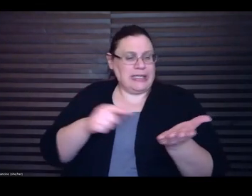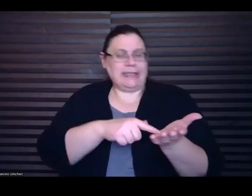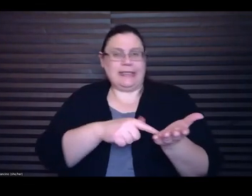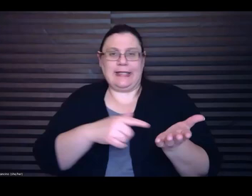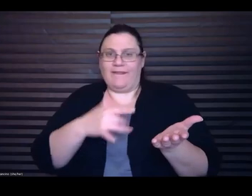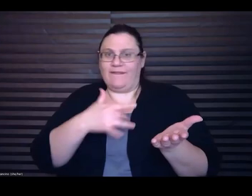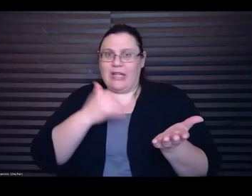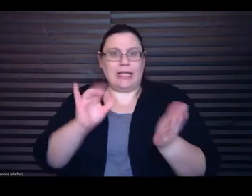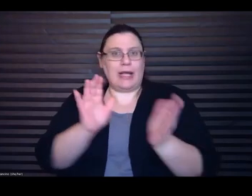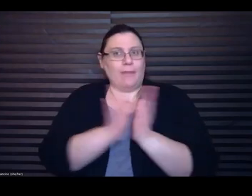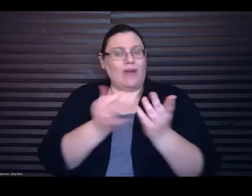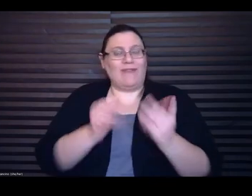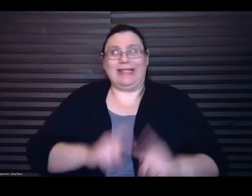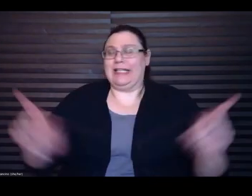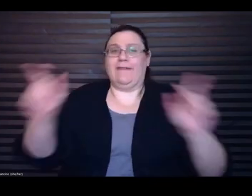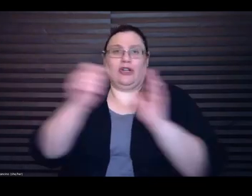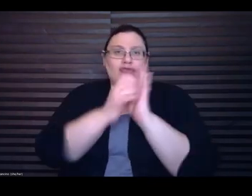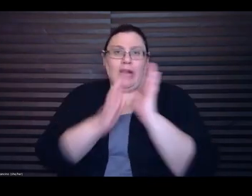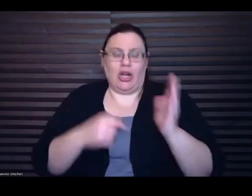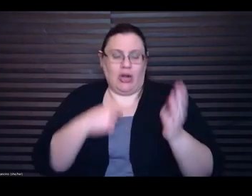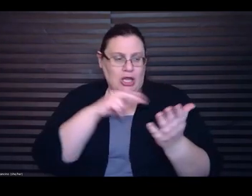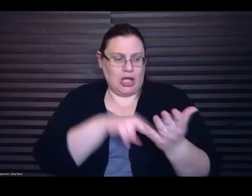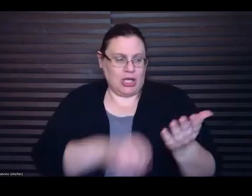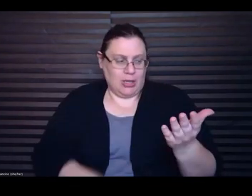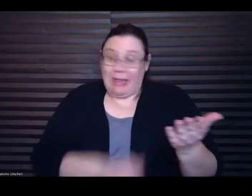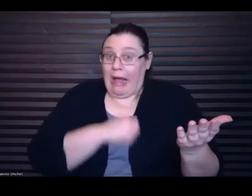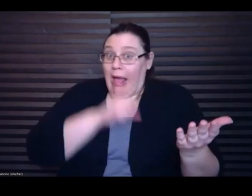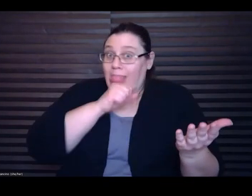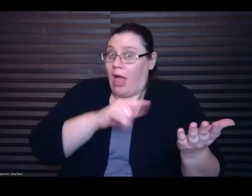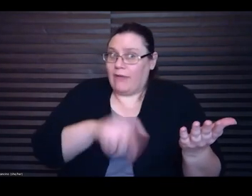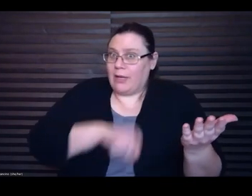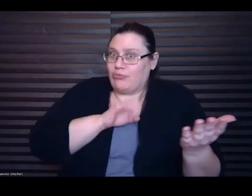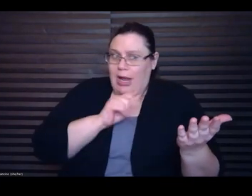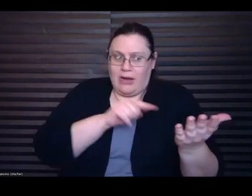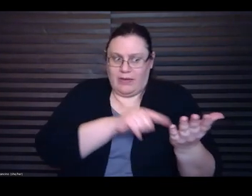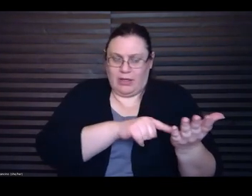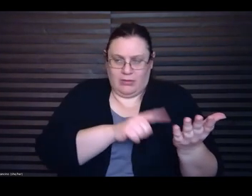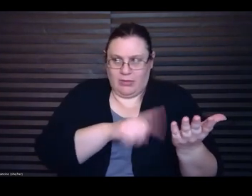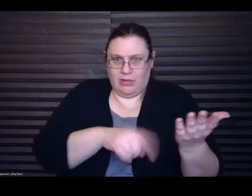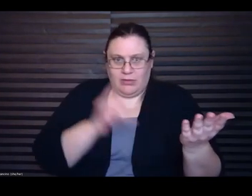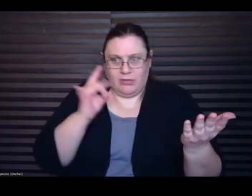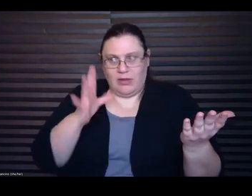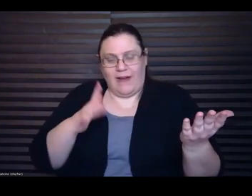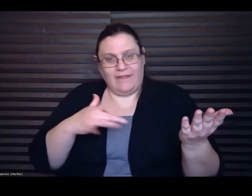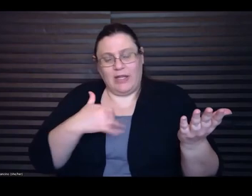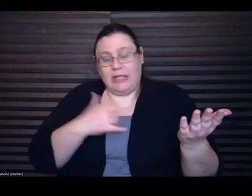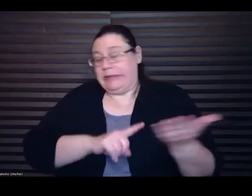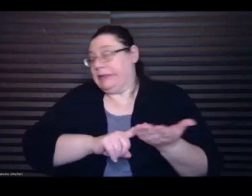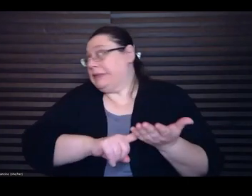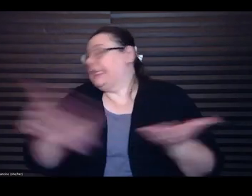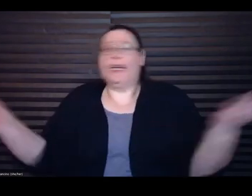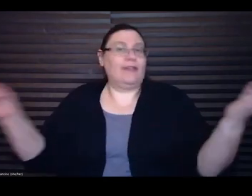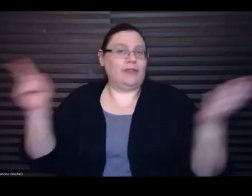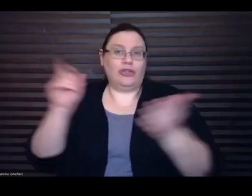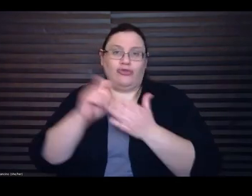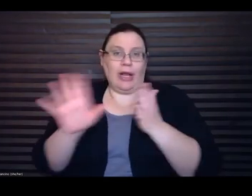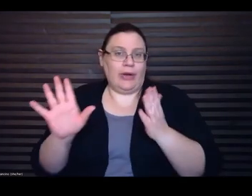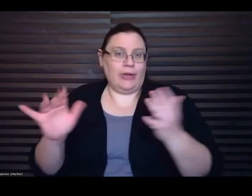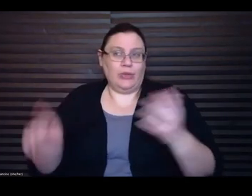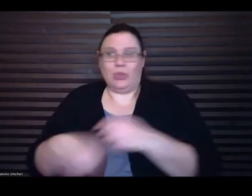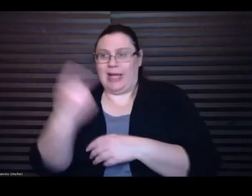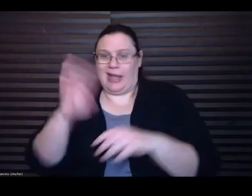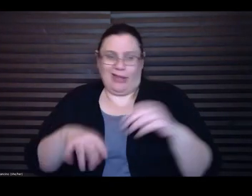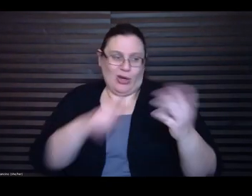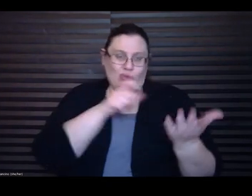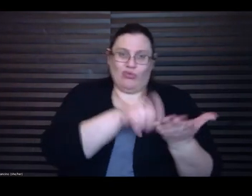I'm really proud of it but also I'm like man I feel like totally different a totally different writer than the writer who wrote this book and also I could like see all the problems with it like edit it